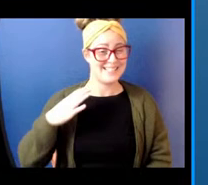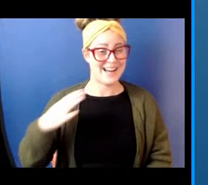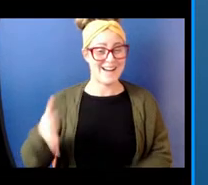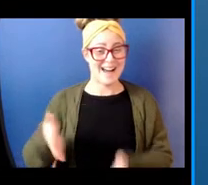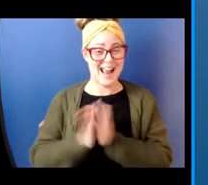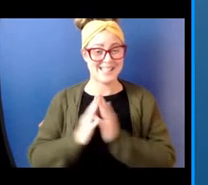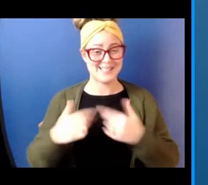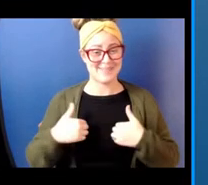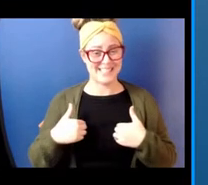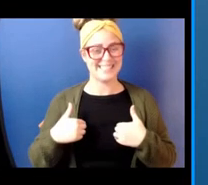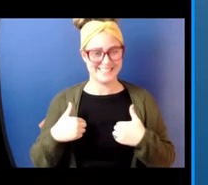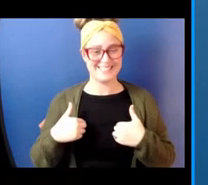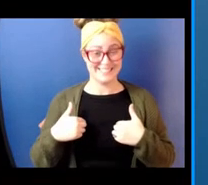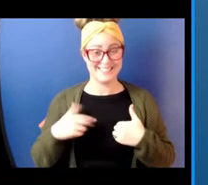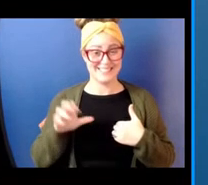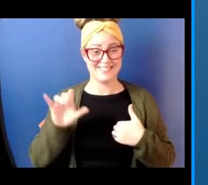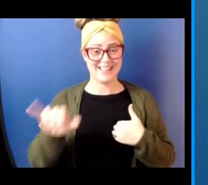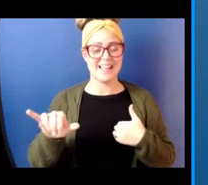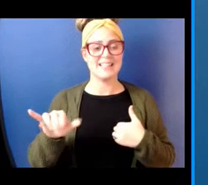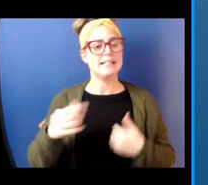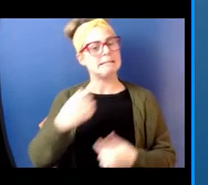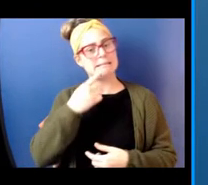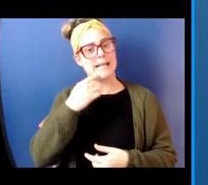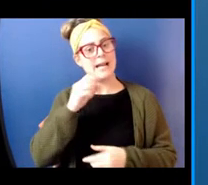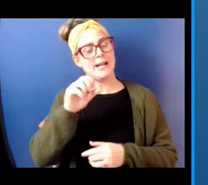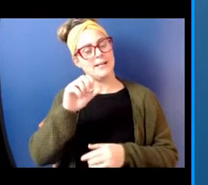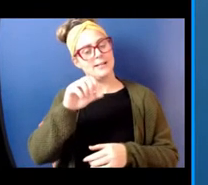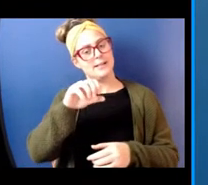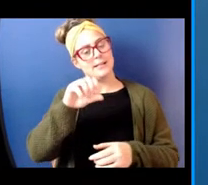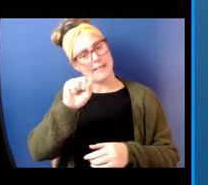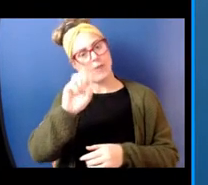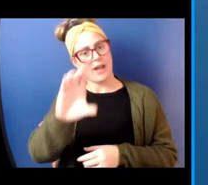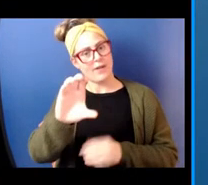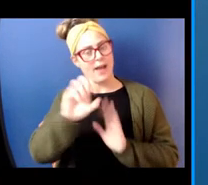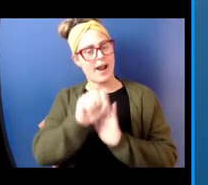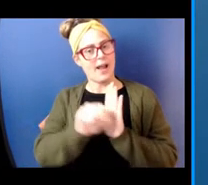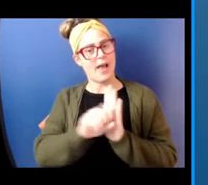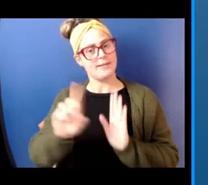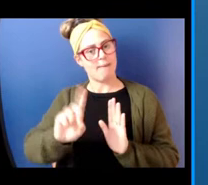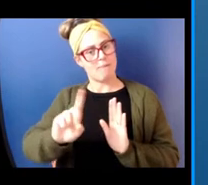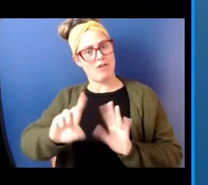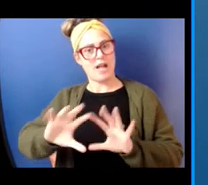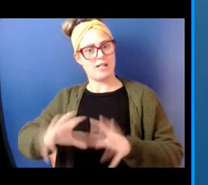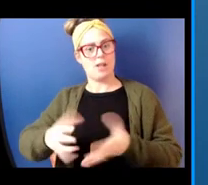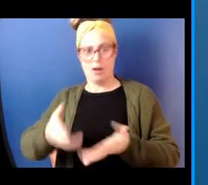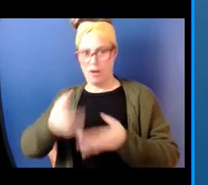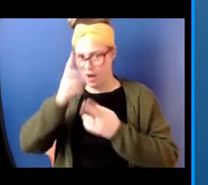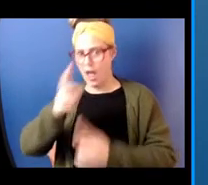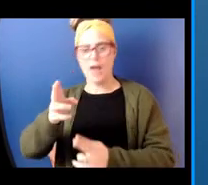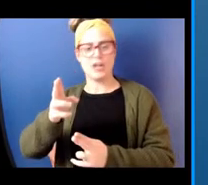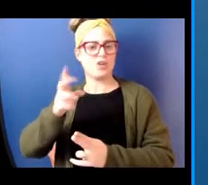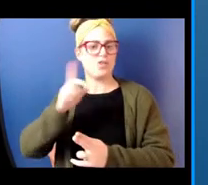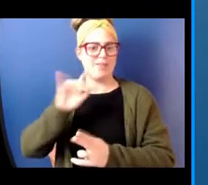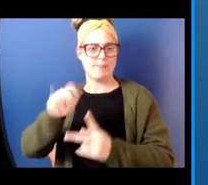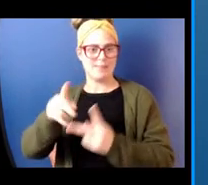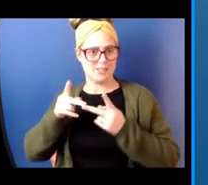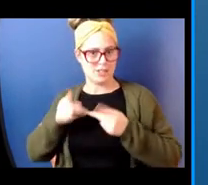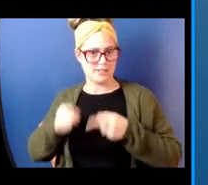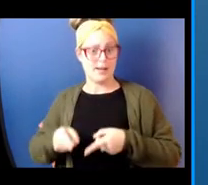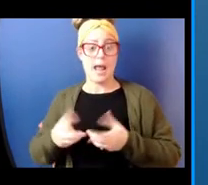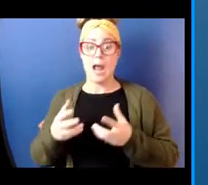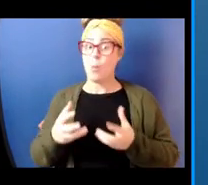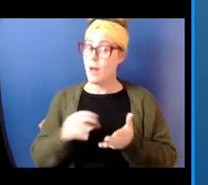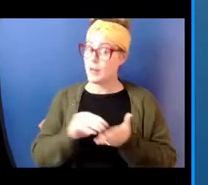and to say that South Carolina Democrats are honored to be in the first position I do want to put on the record